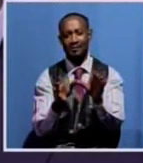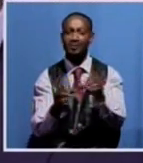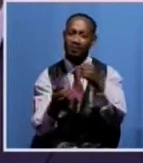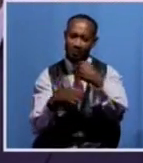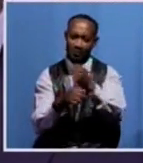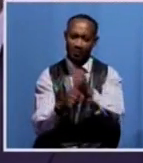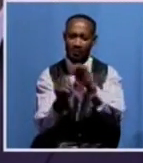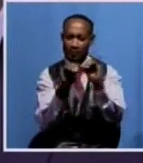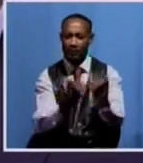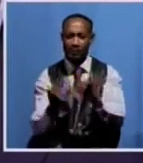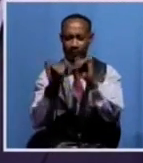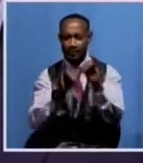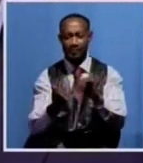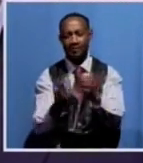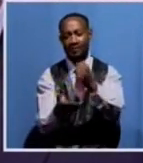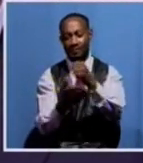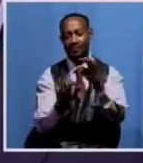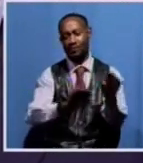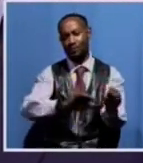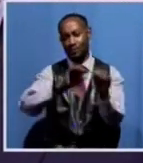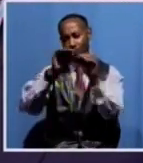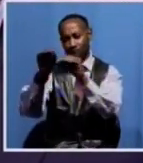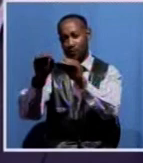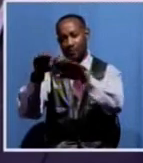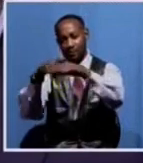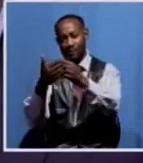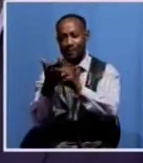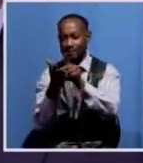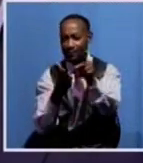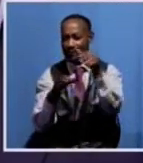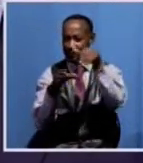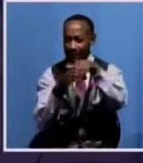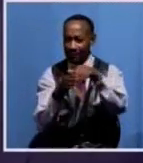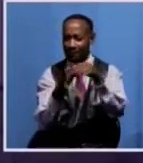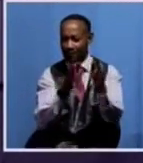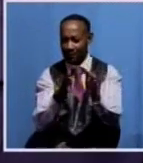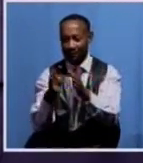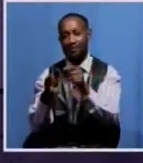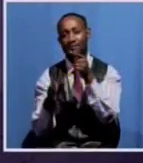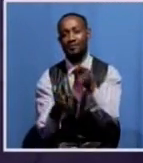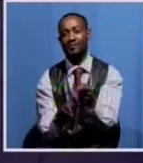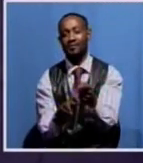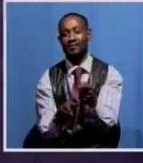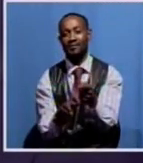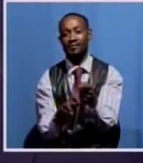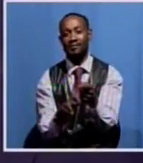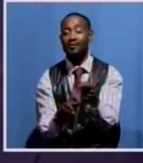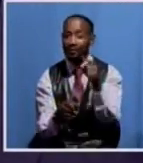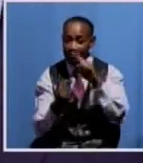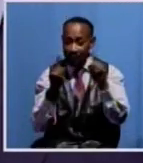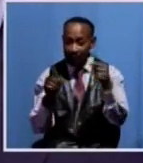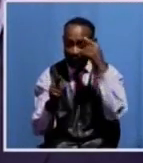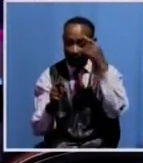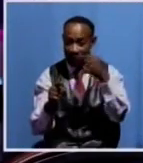to shift emphasis or payments in the course of implementation. But I think, for me, it